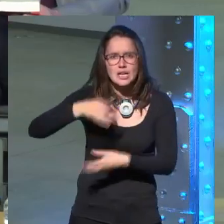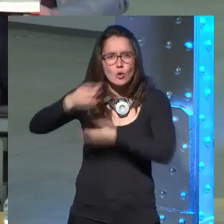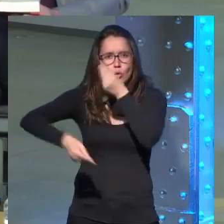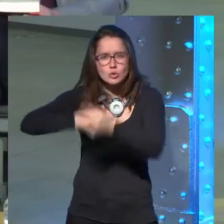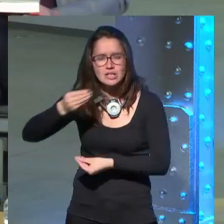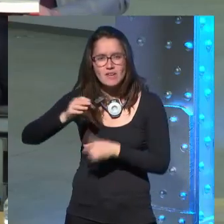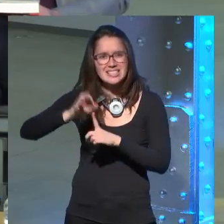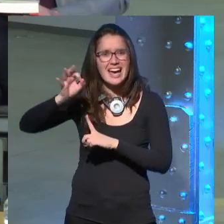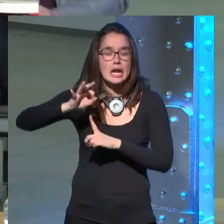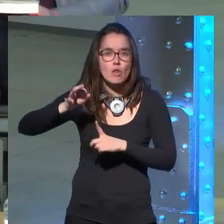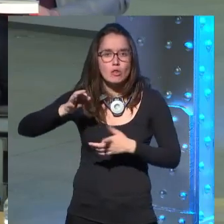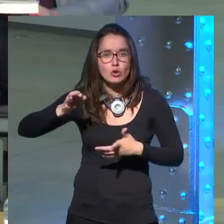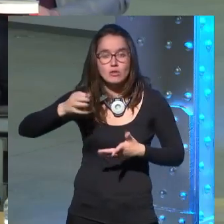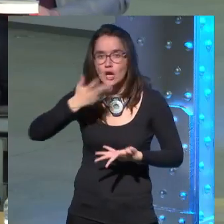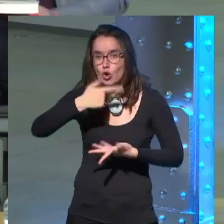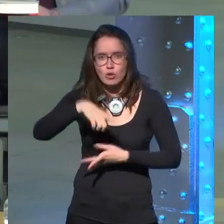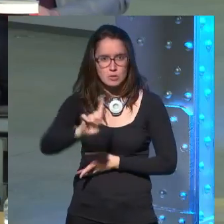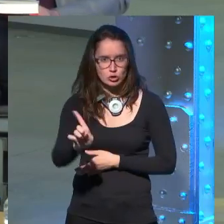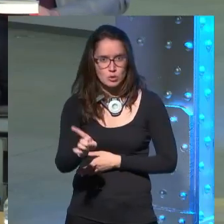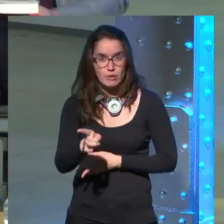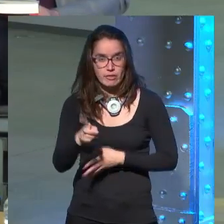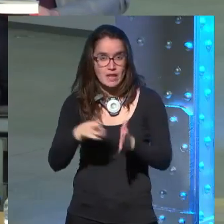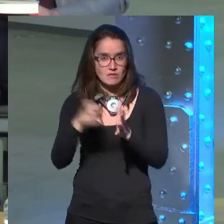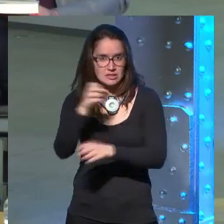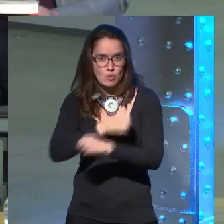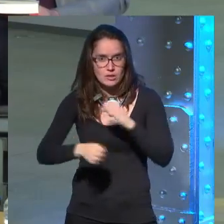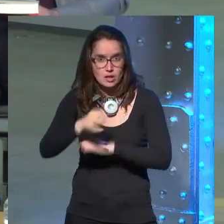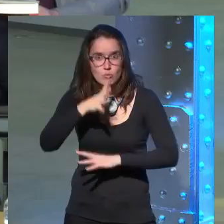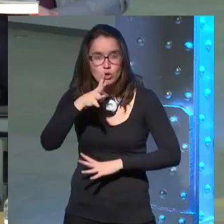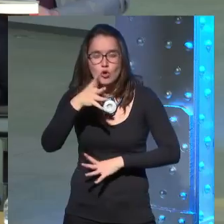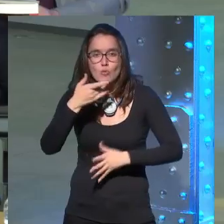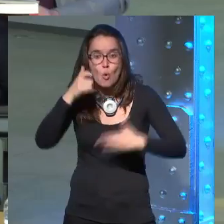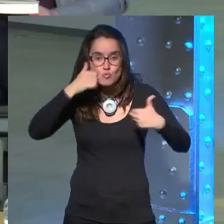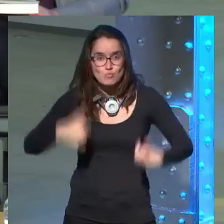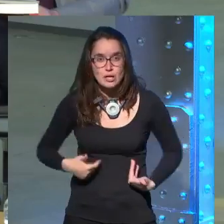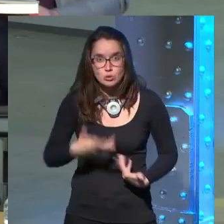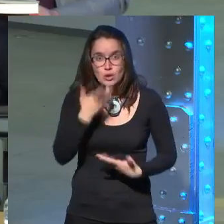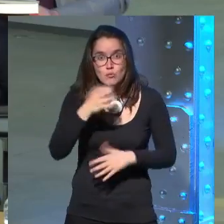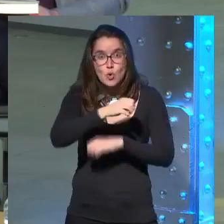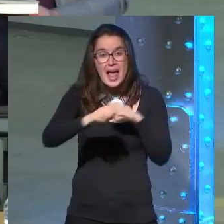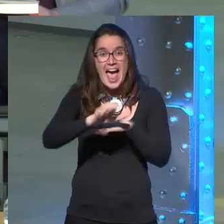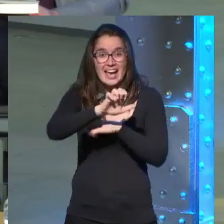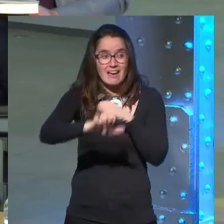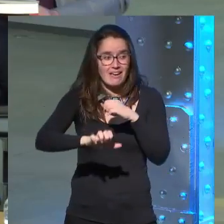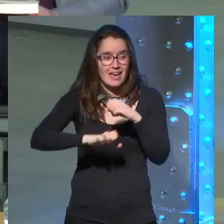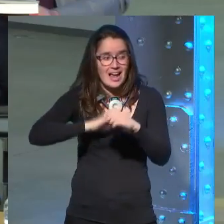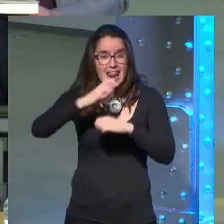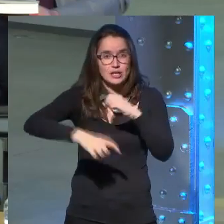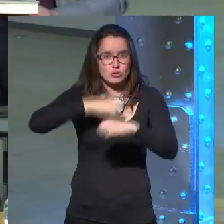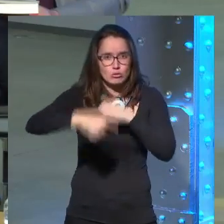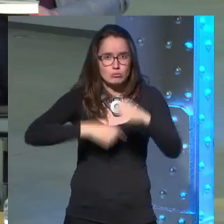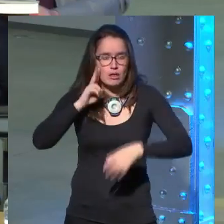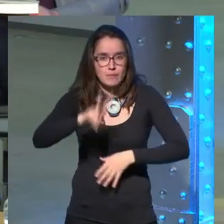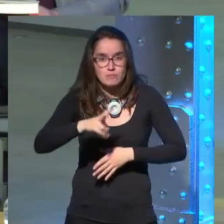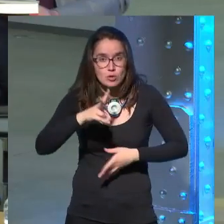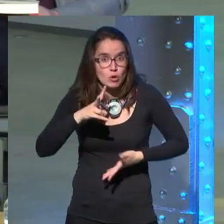of quantum physics? Because as humans, you know, if an electron could be anywhere, I observe it, and then it makes up its decision